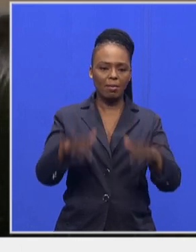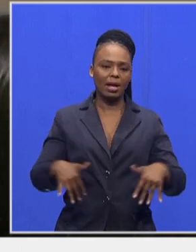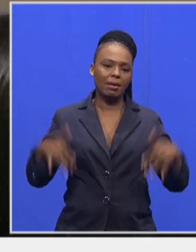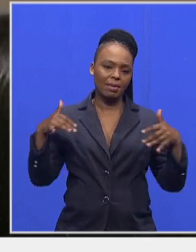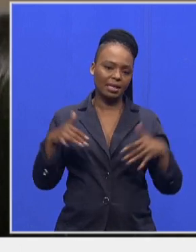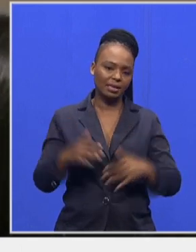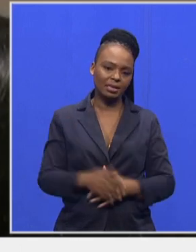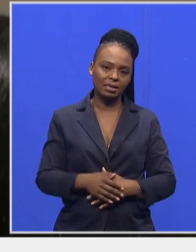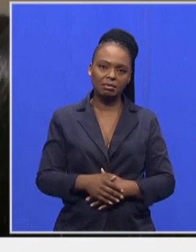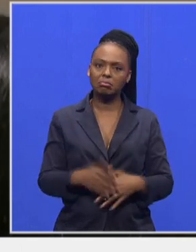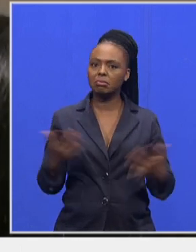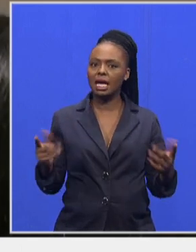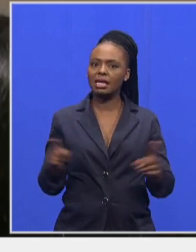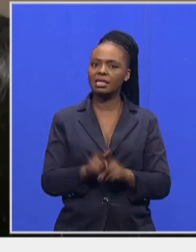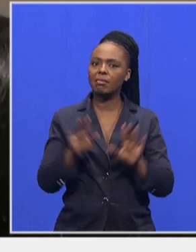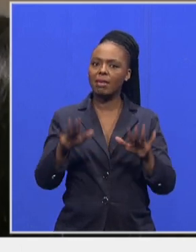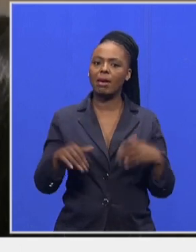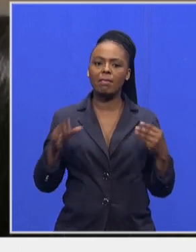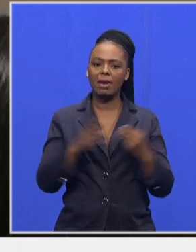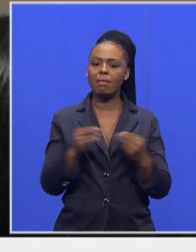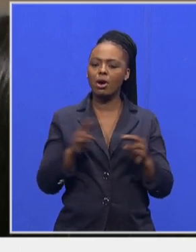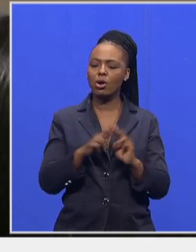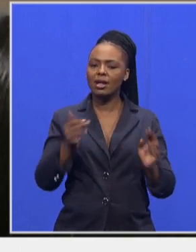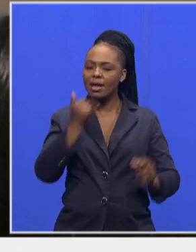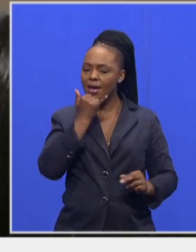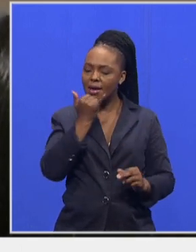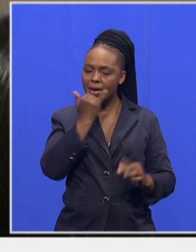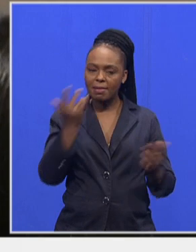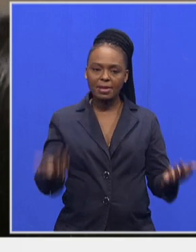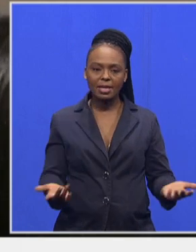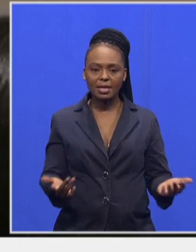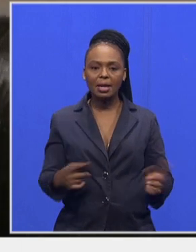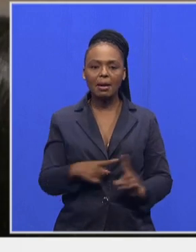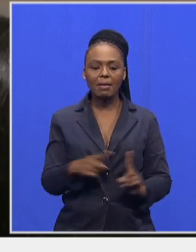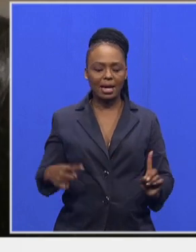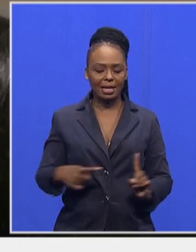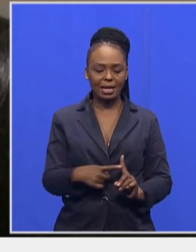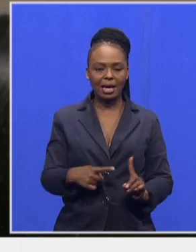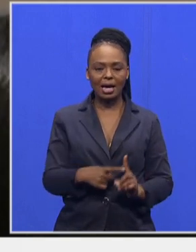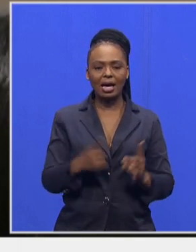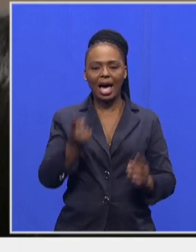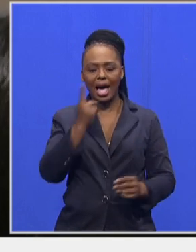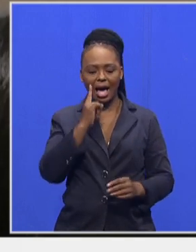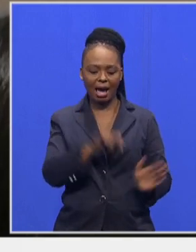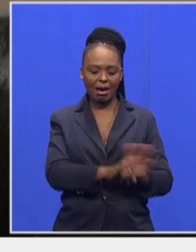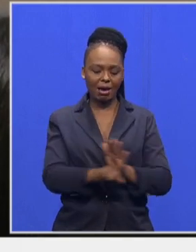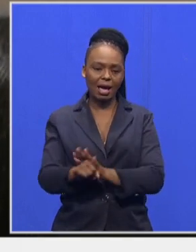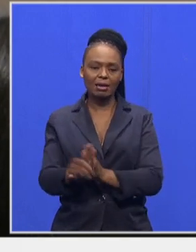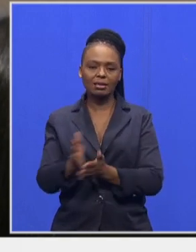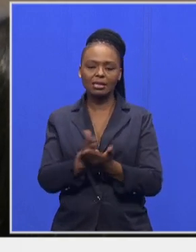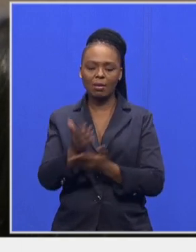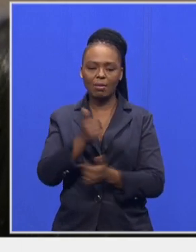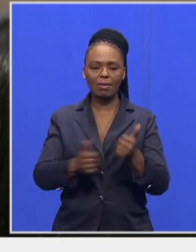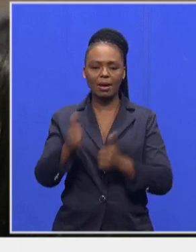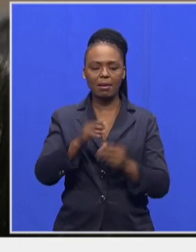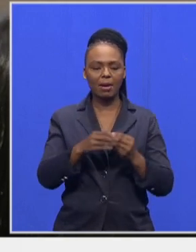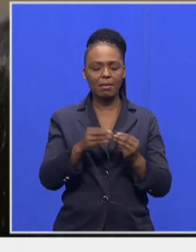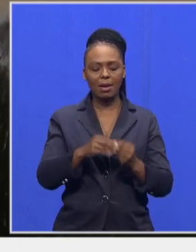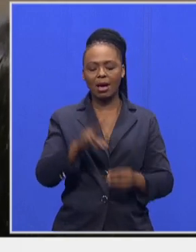everybody are not happy. And look, the lie detection test have identified some of their senior members, Randall